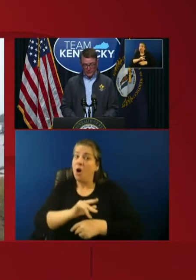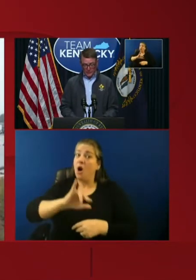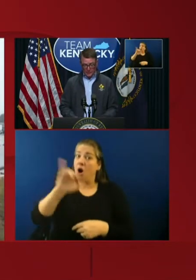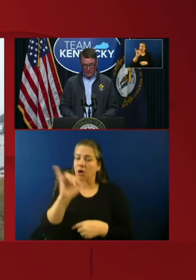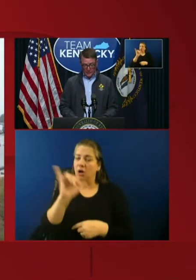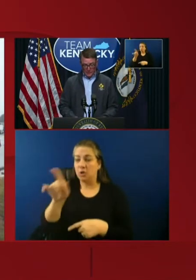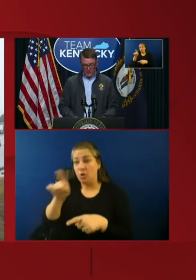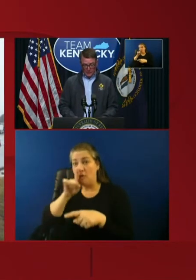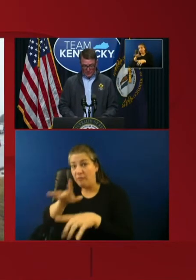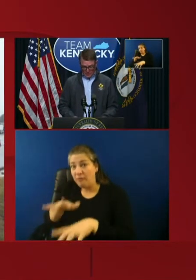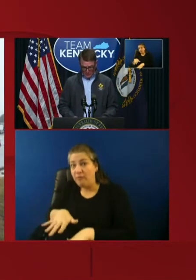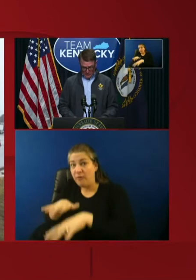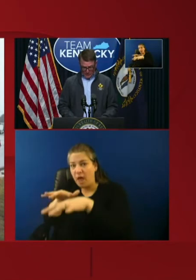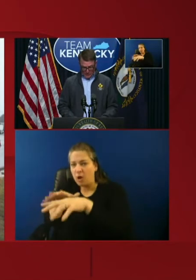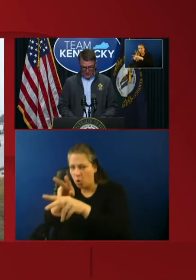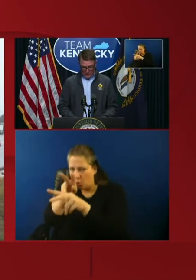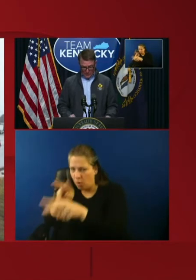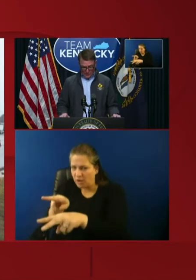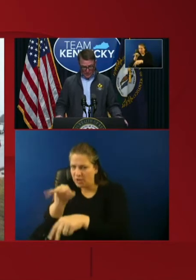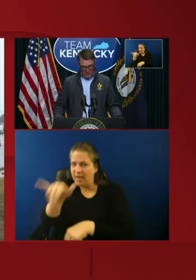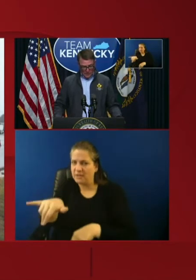mentioned.